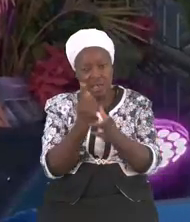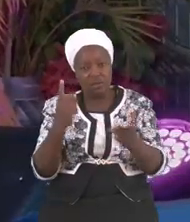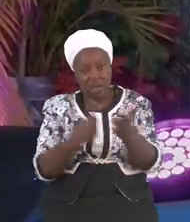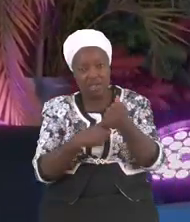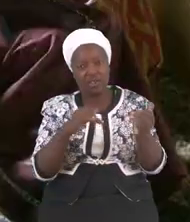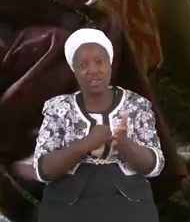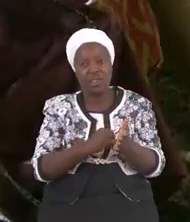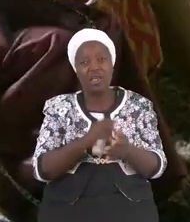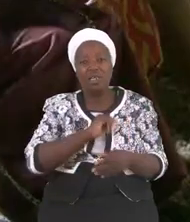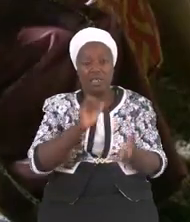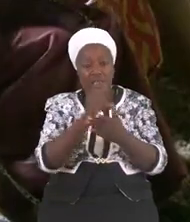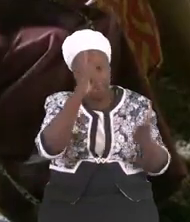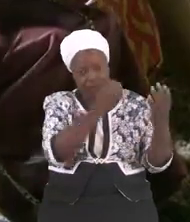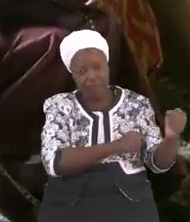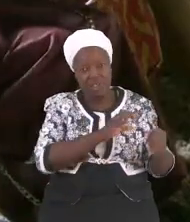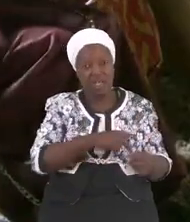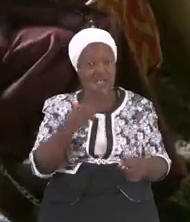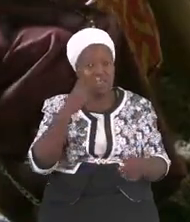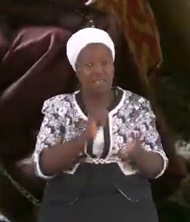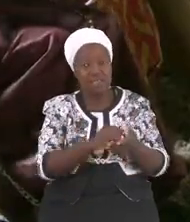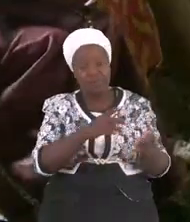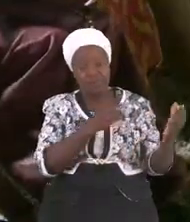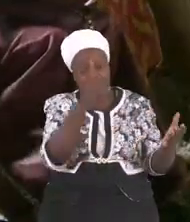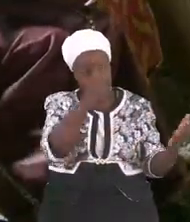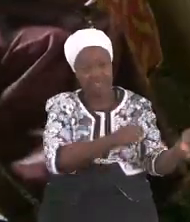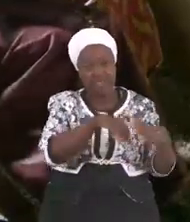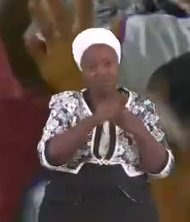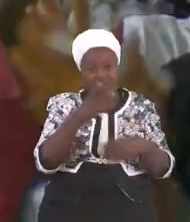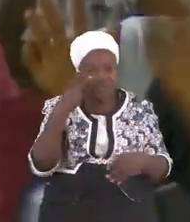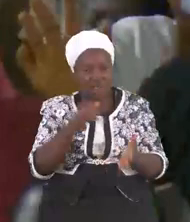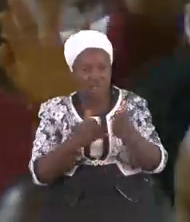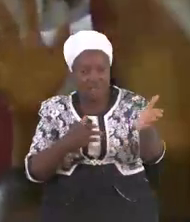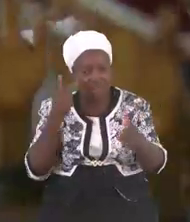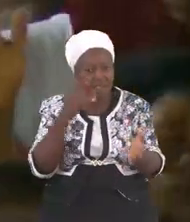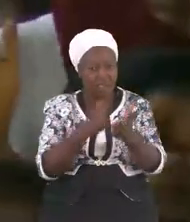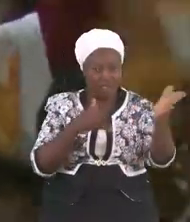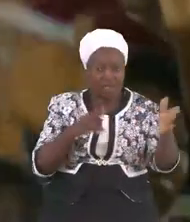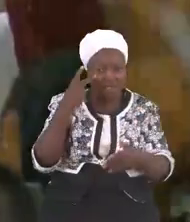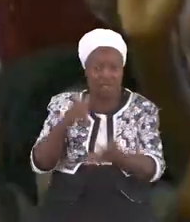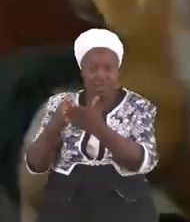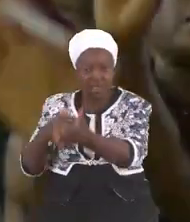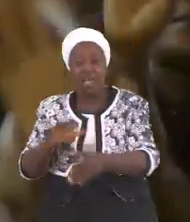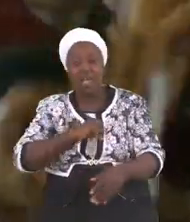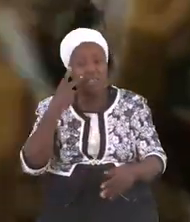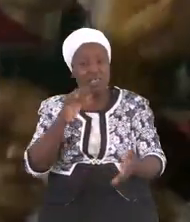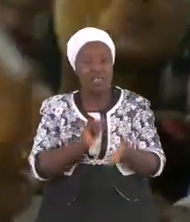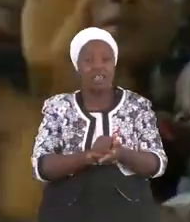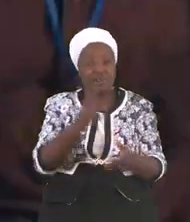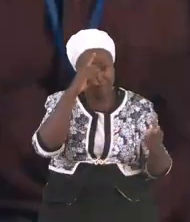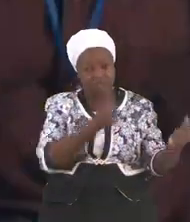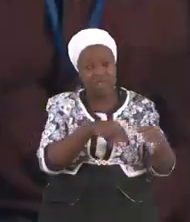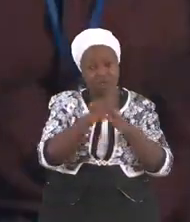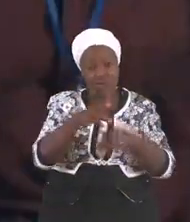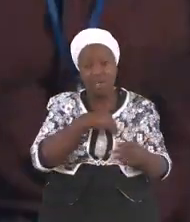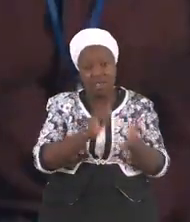faith on you there. Look at him there. Look at him there. Look at her there. I see that faith, and that faith will get the miracle